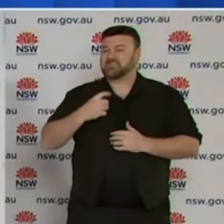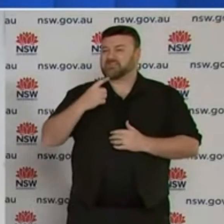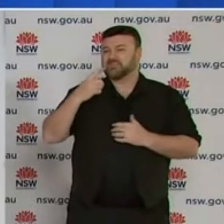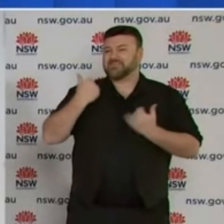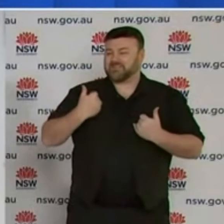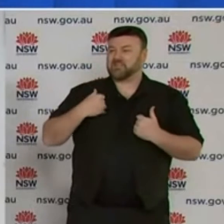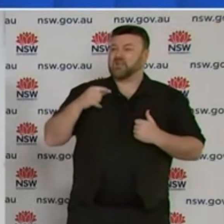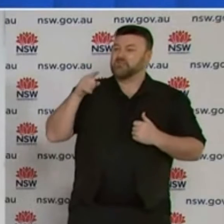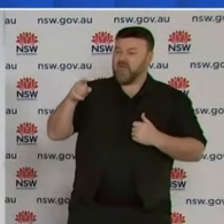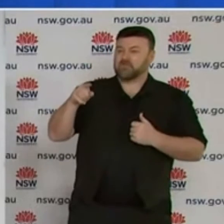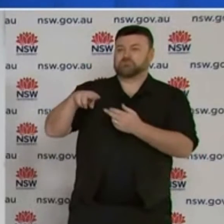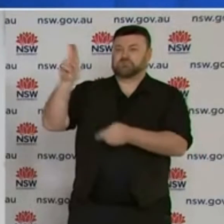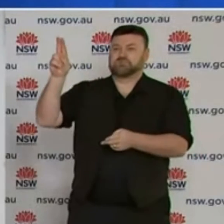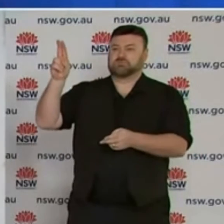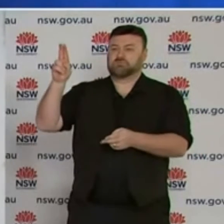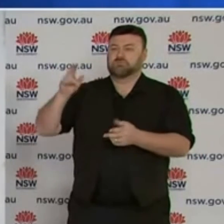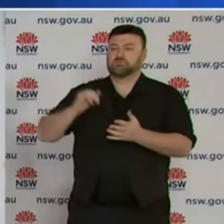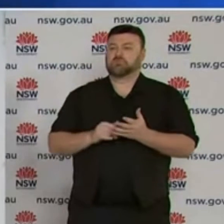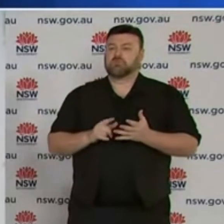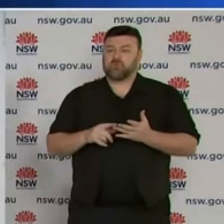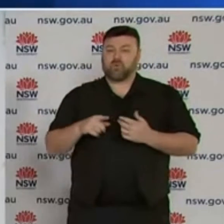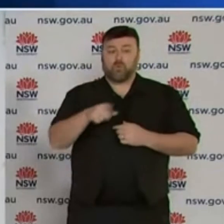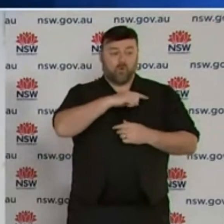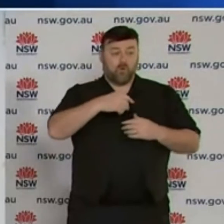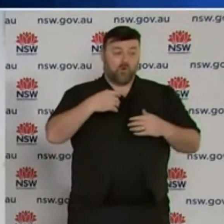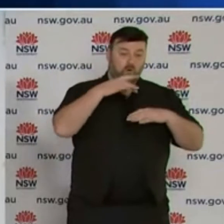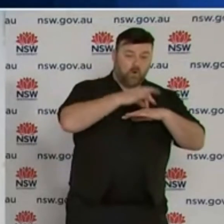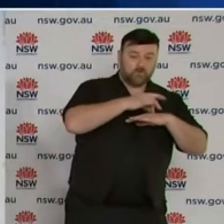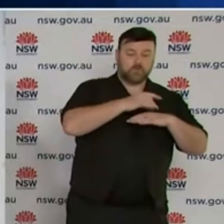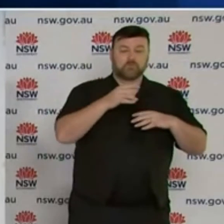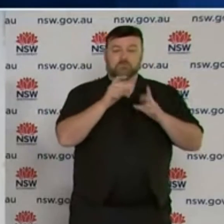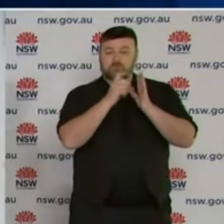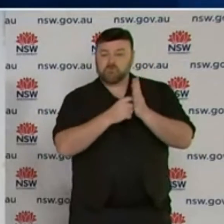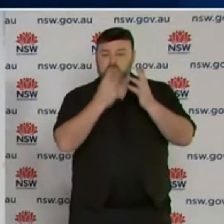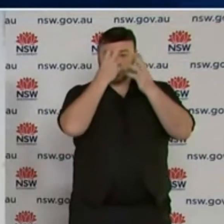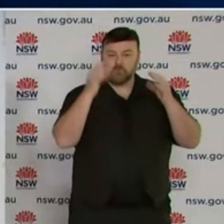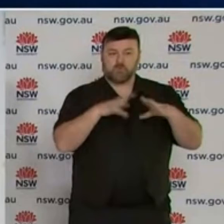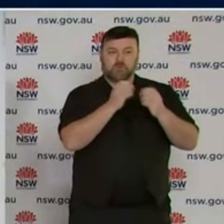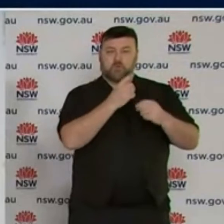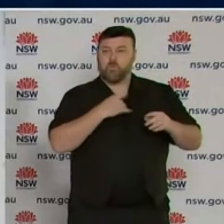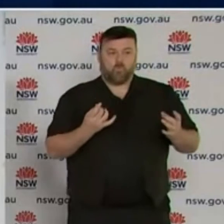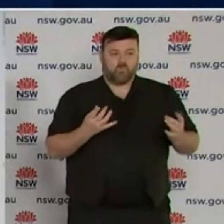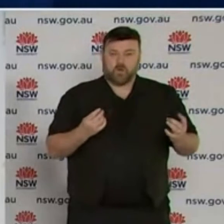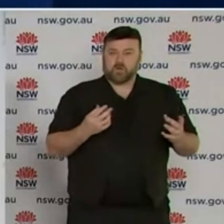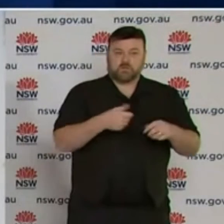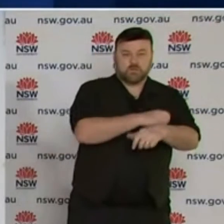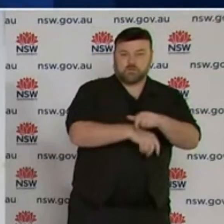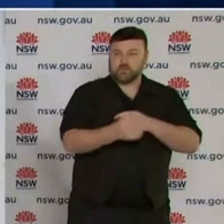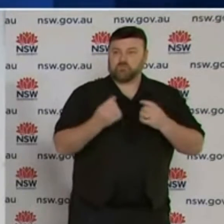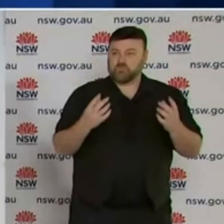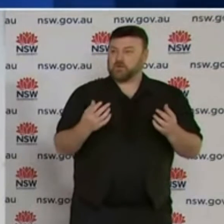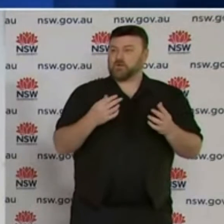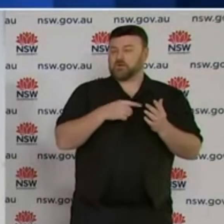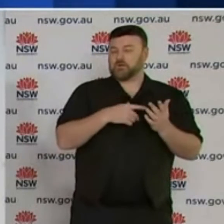ourselves for that, and we know that our health system is bracing themselves and our staff are ready and geared for that. But obviously we don't want that to